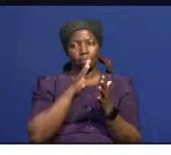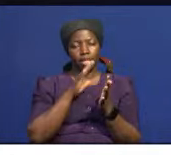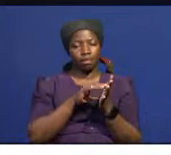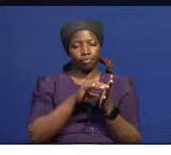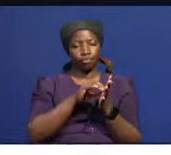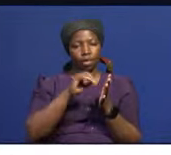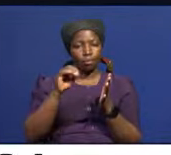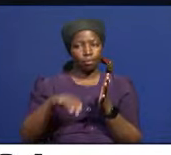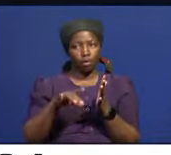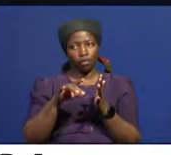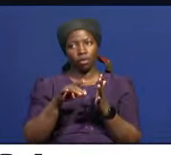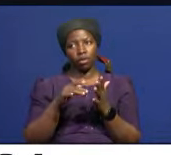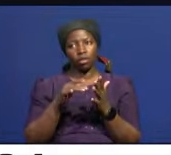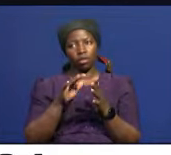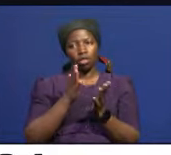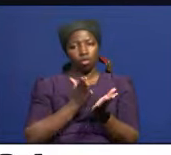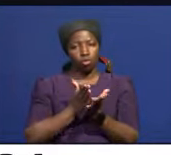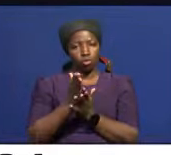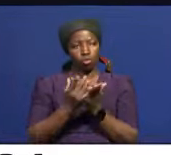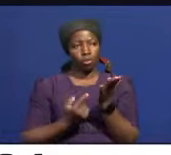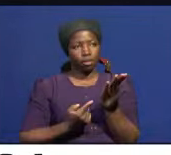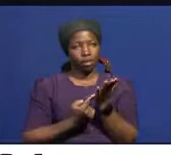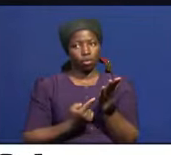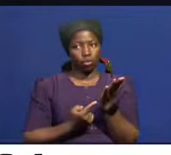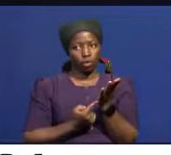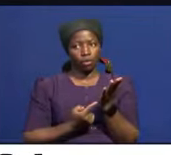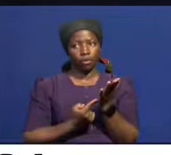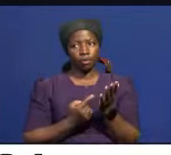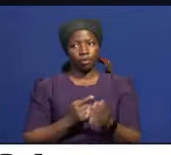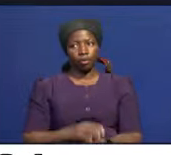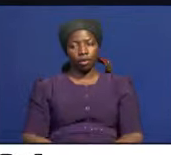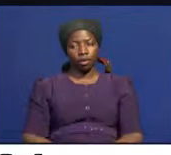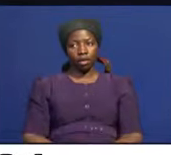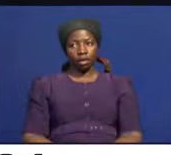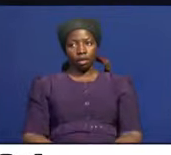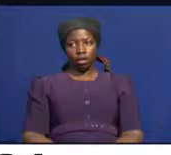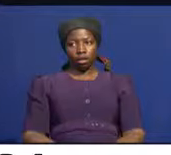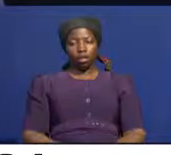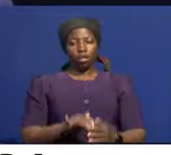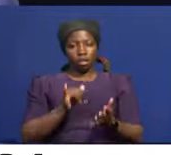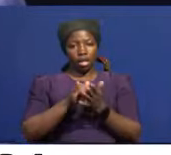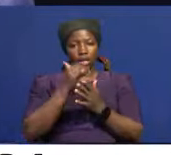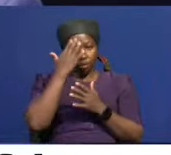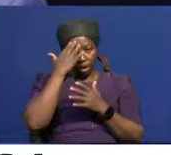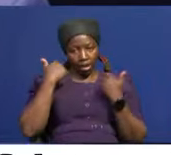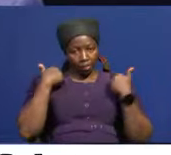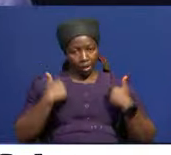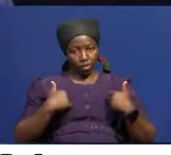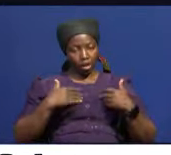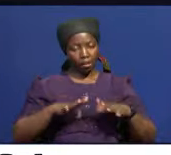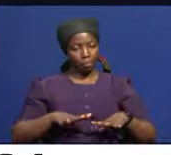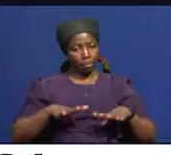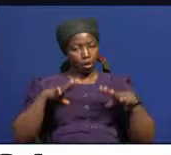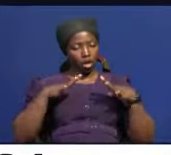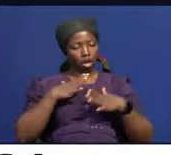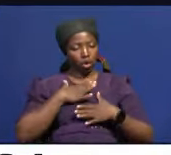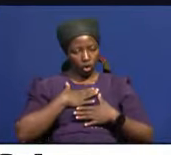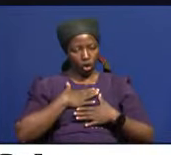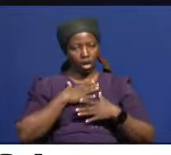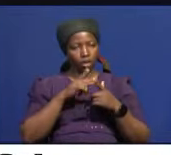down by technology. And that's why I am proud and honored to welcome